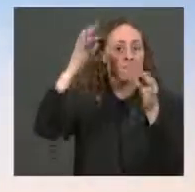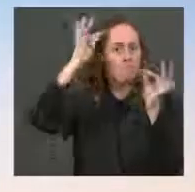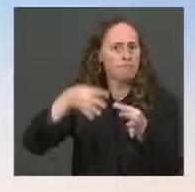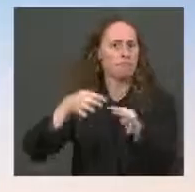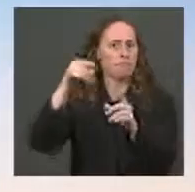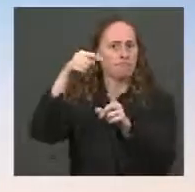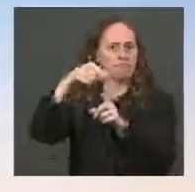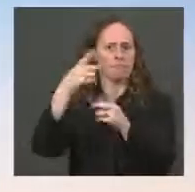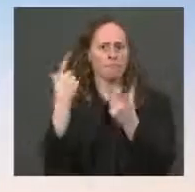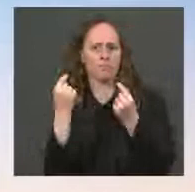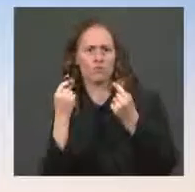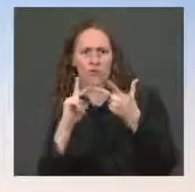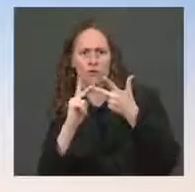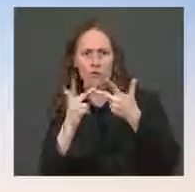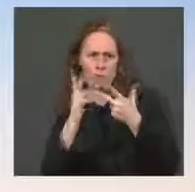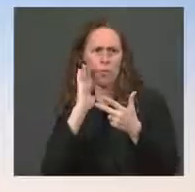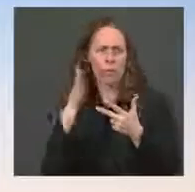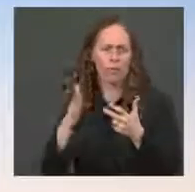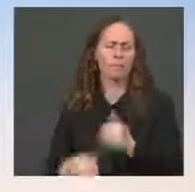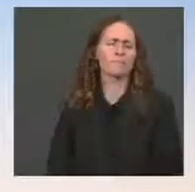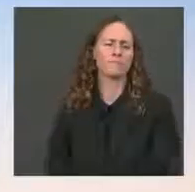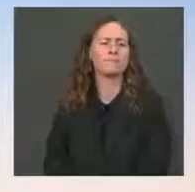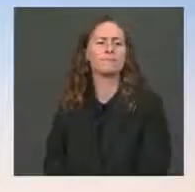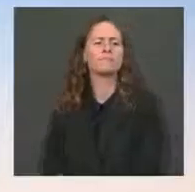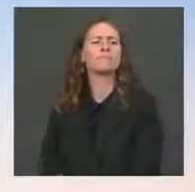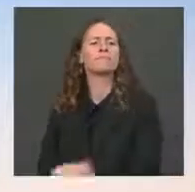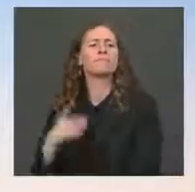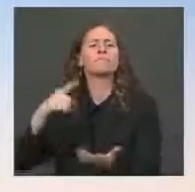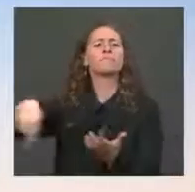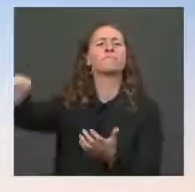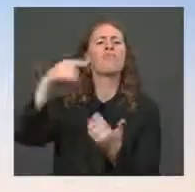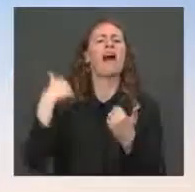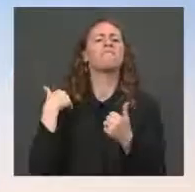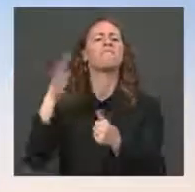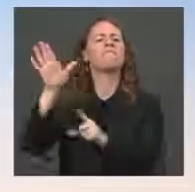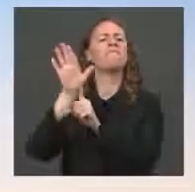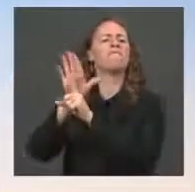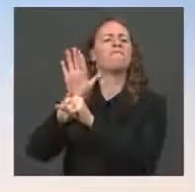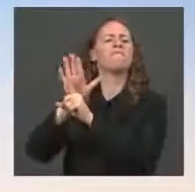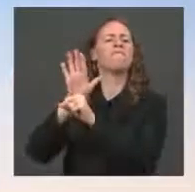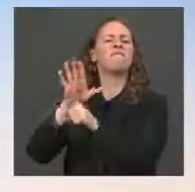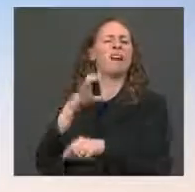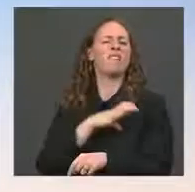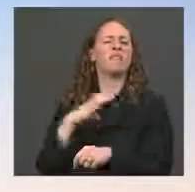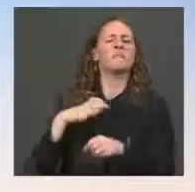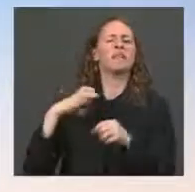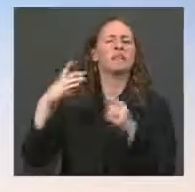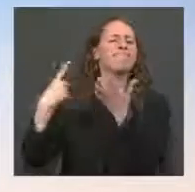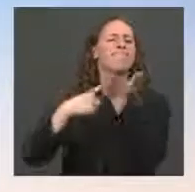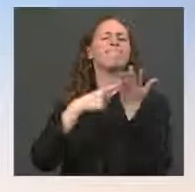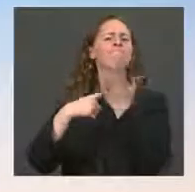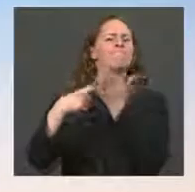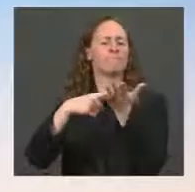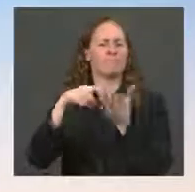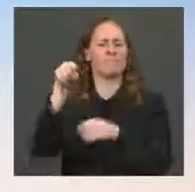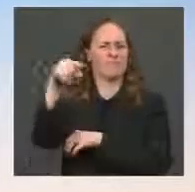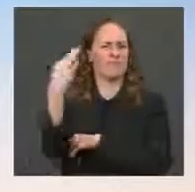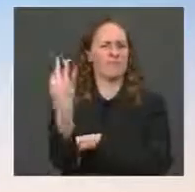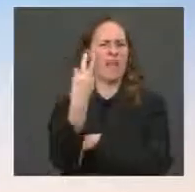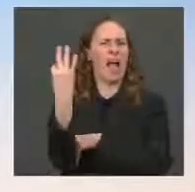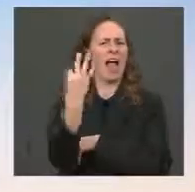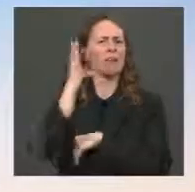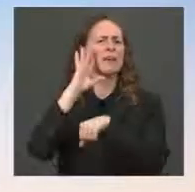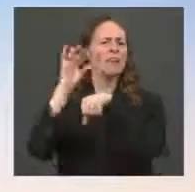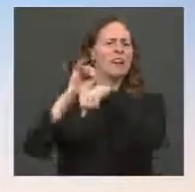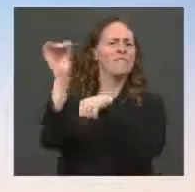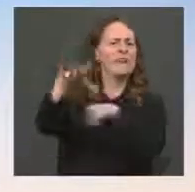Related Biological Products Advisory Committee that will take place on Friday. And next week, the ACIP is planning to